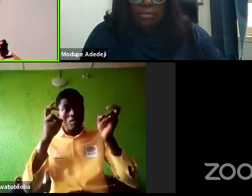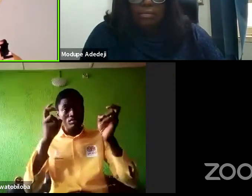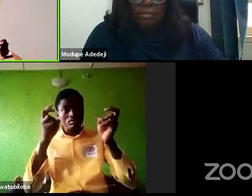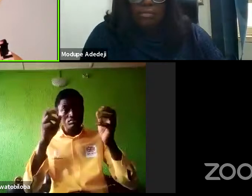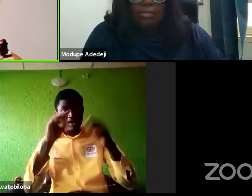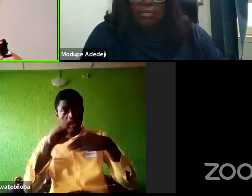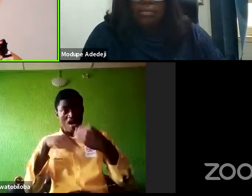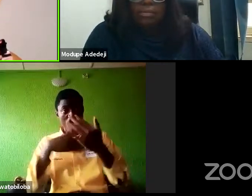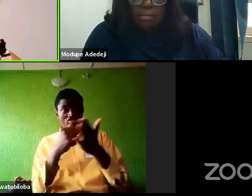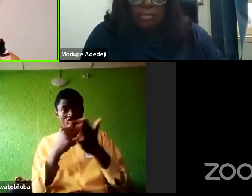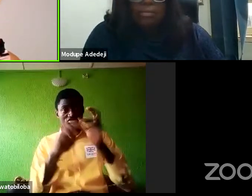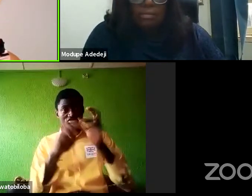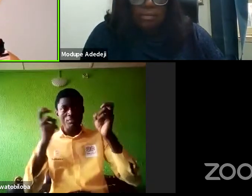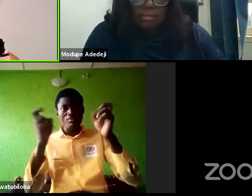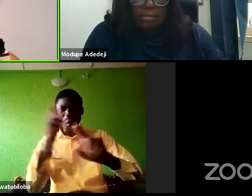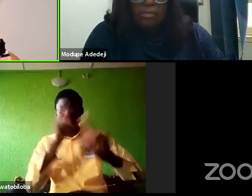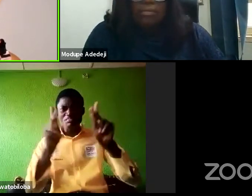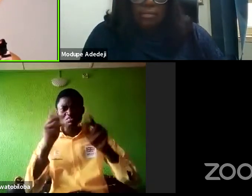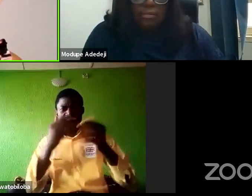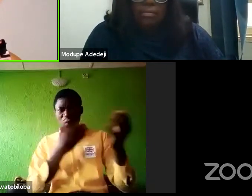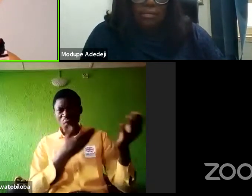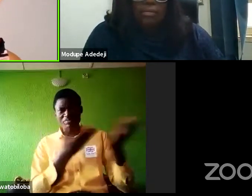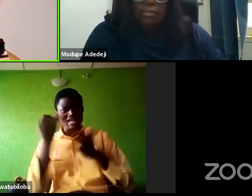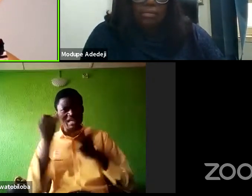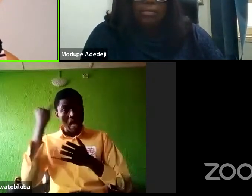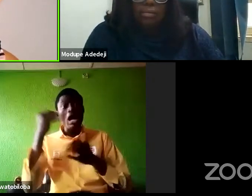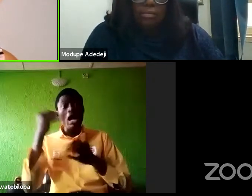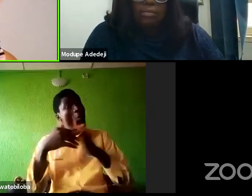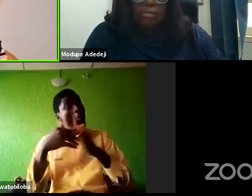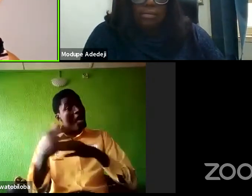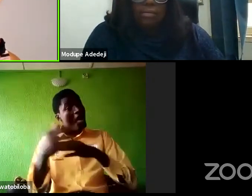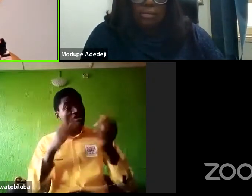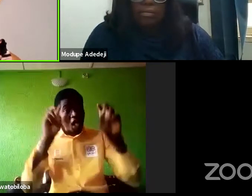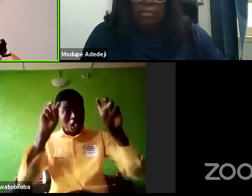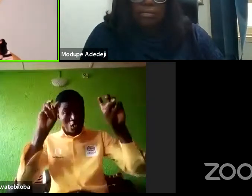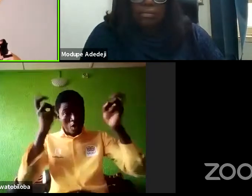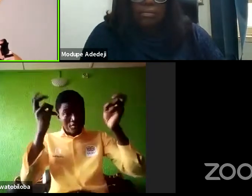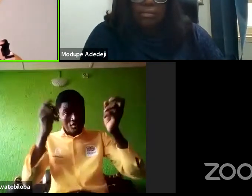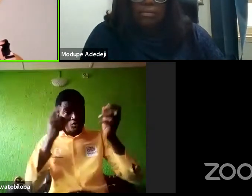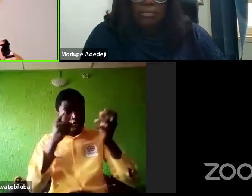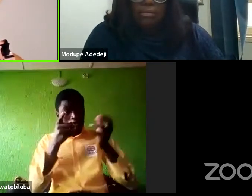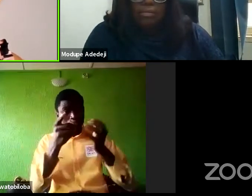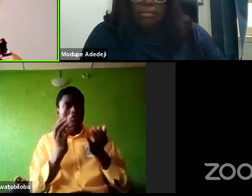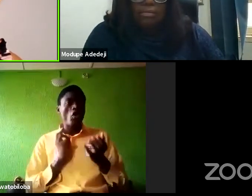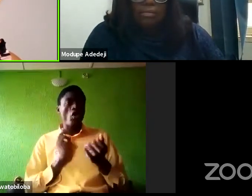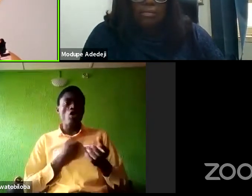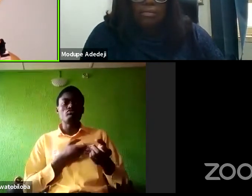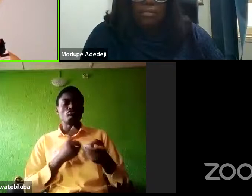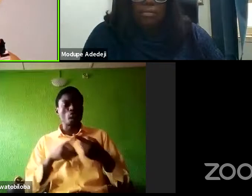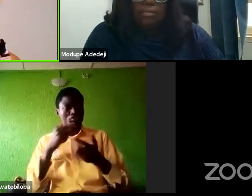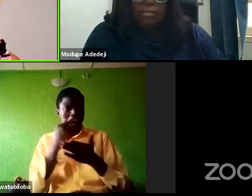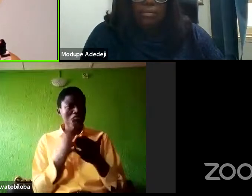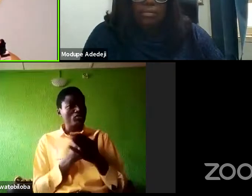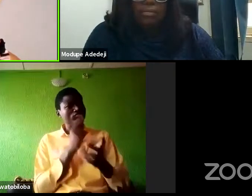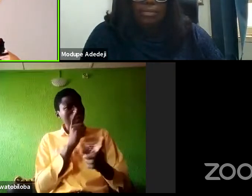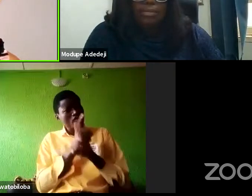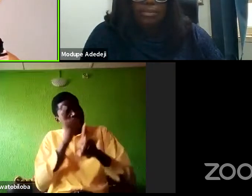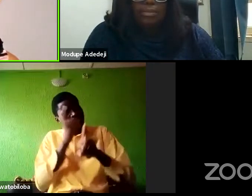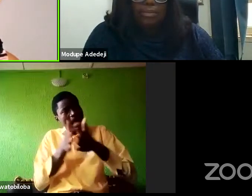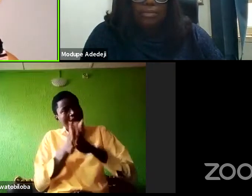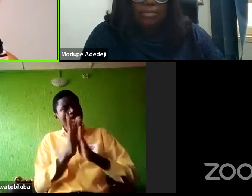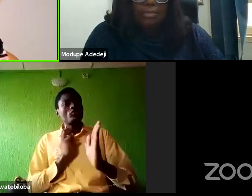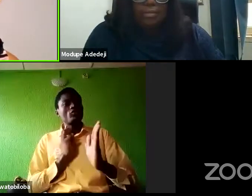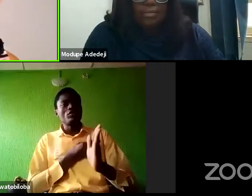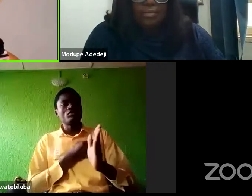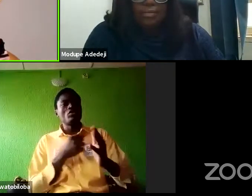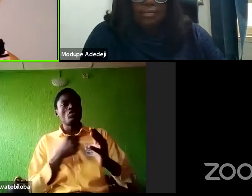Ask for the topic you want us to talk about so that we can also put it in our calendar and deal with in a subsequent webinar. I want to